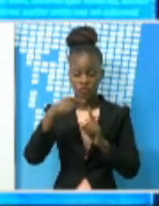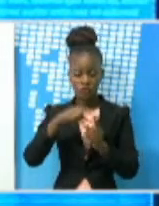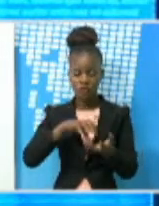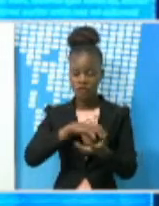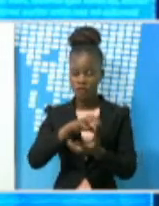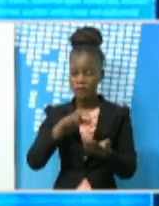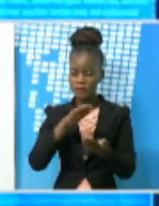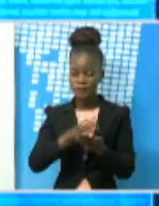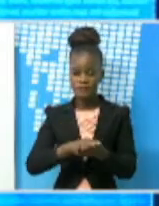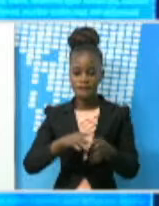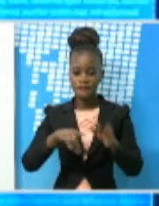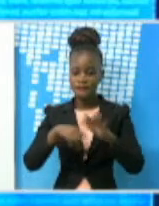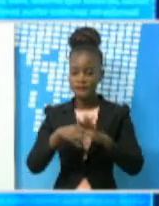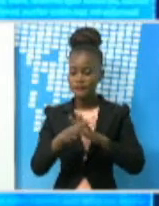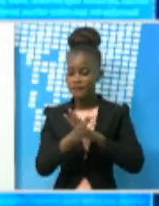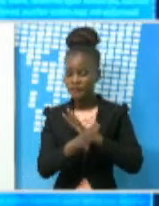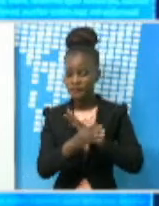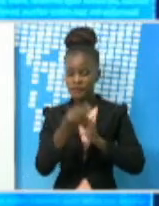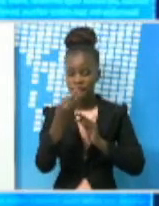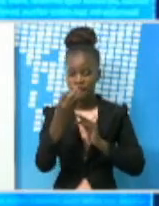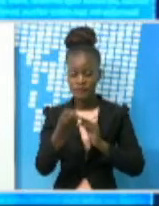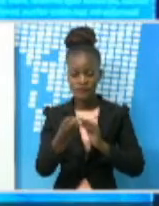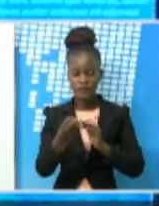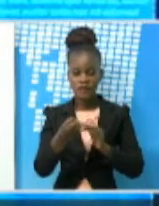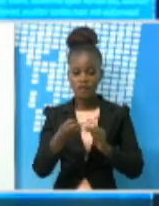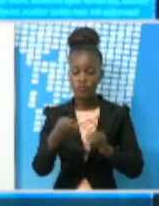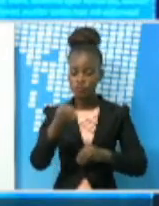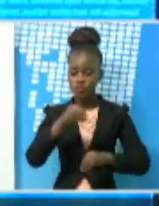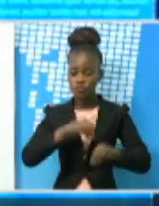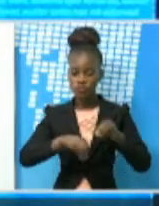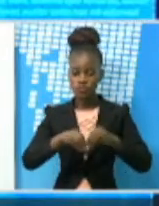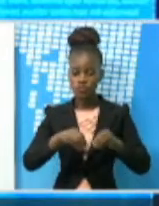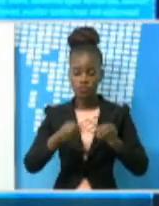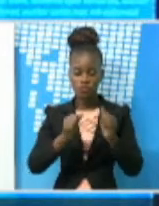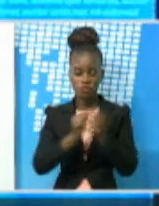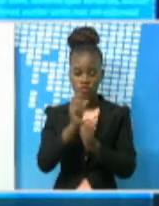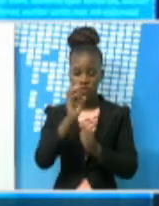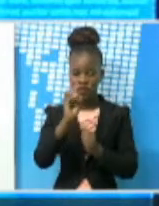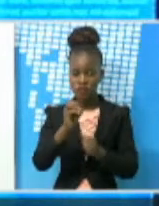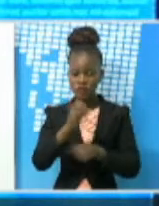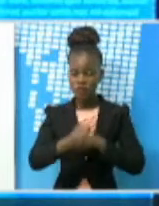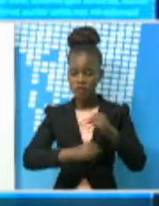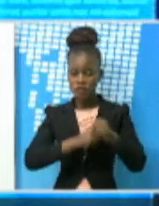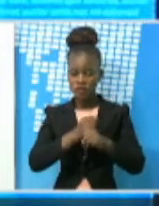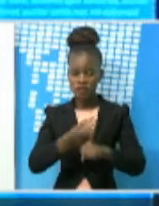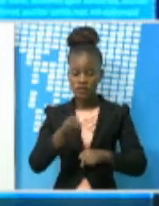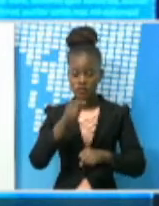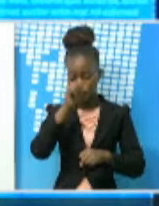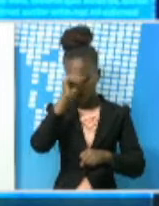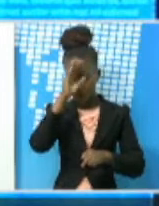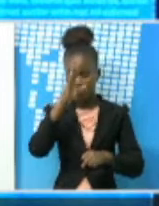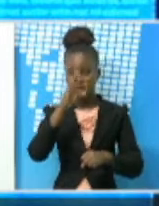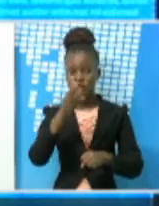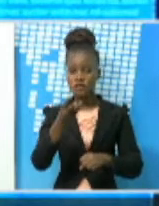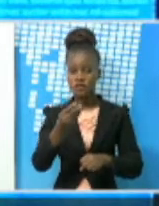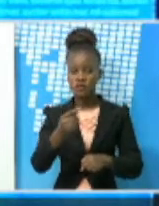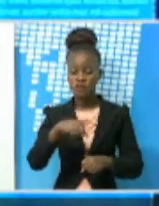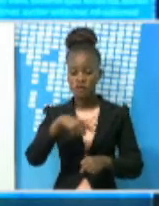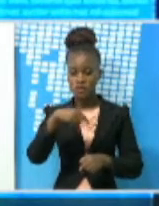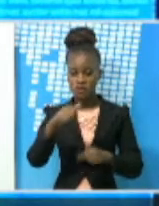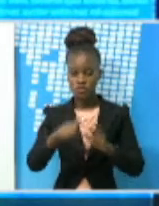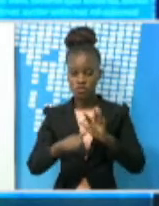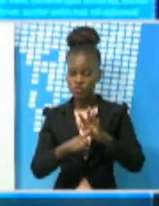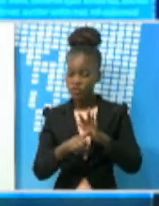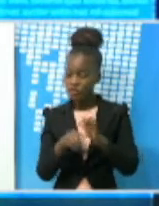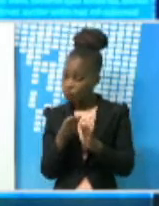cooperators, Parliament waived off the 30 tax from their annual surplus for 10 years, but to their surprise, Finance is moving undercover to